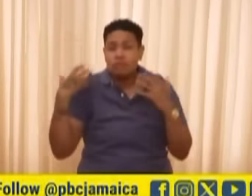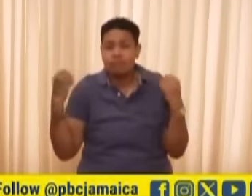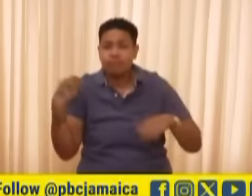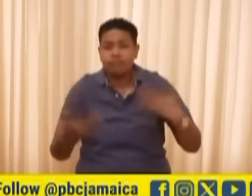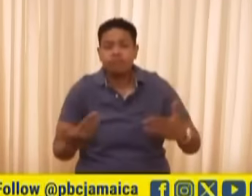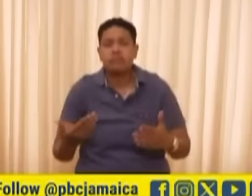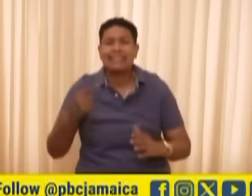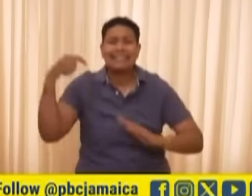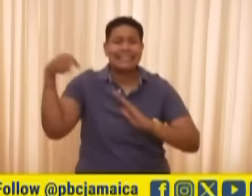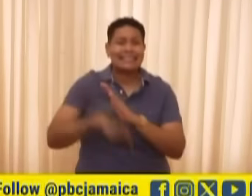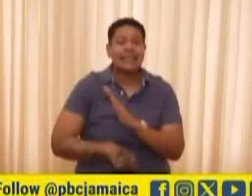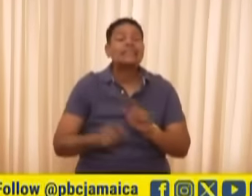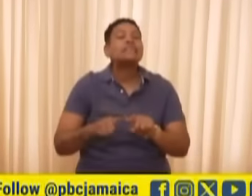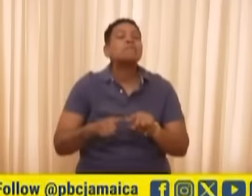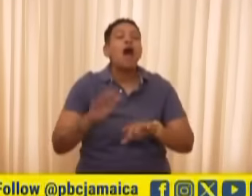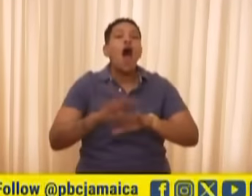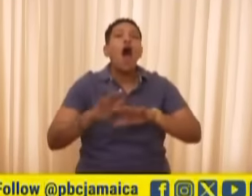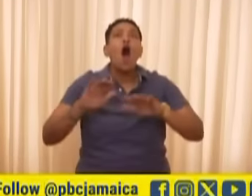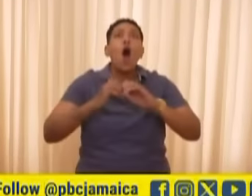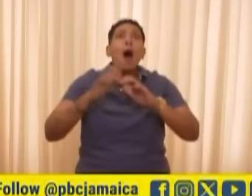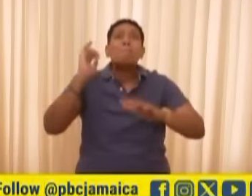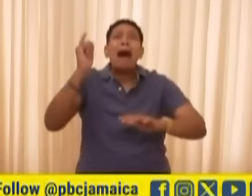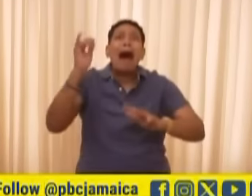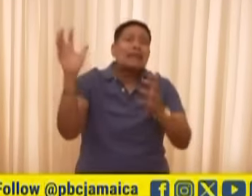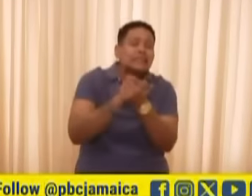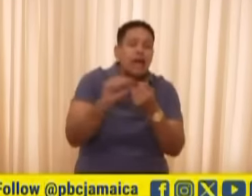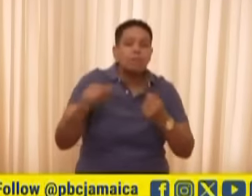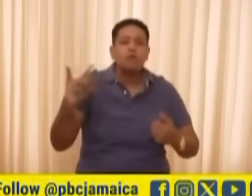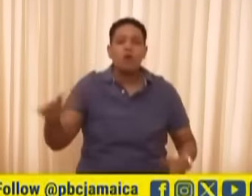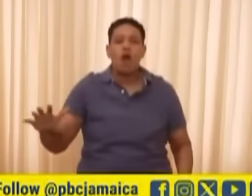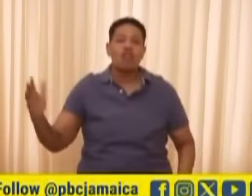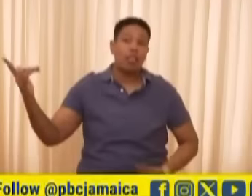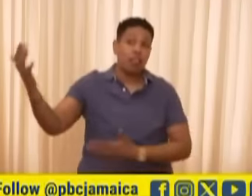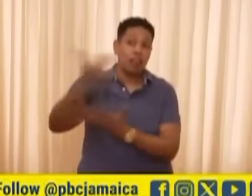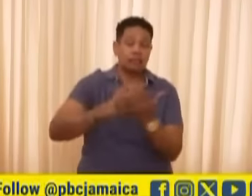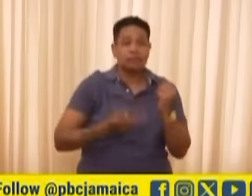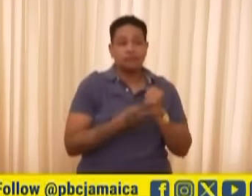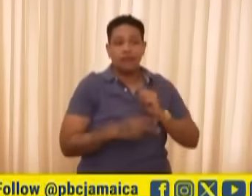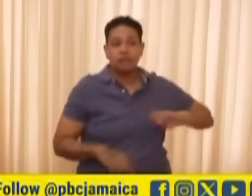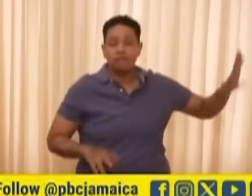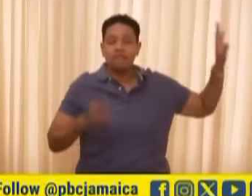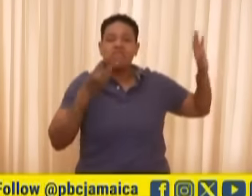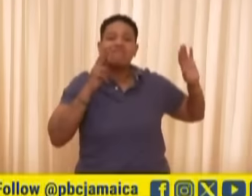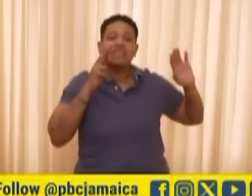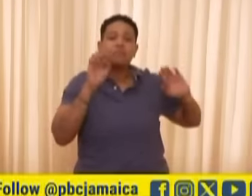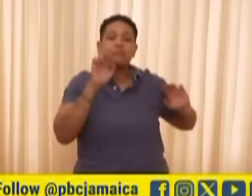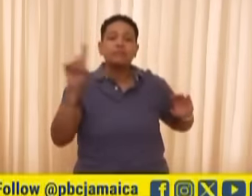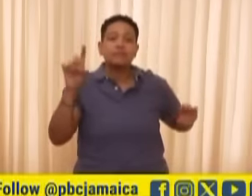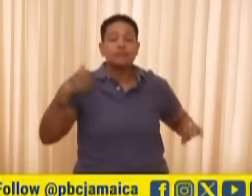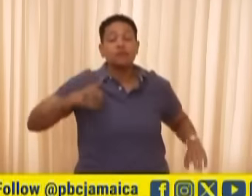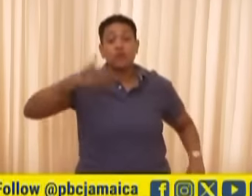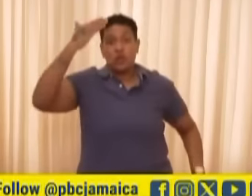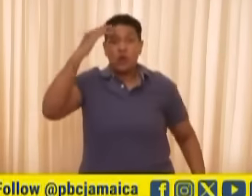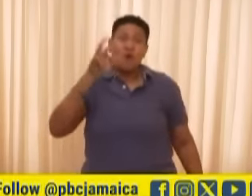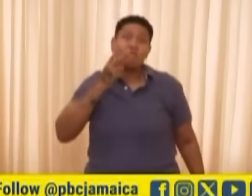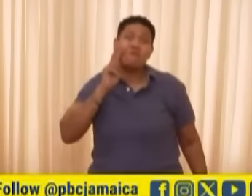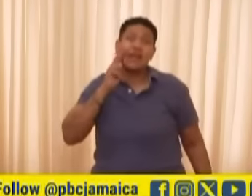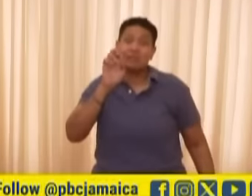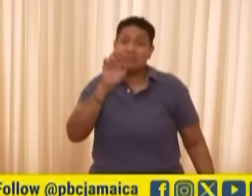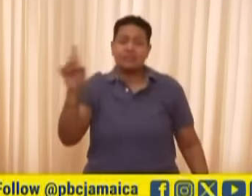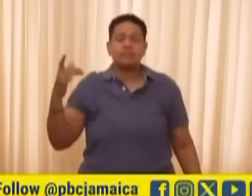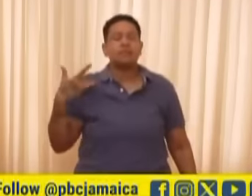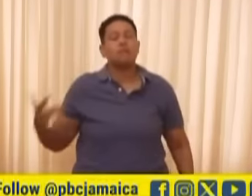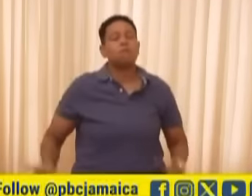already we have forward procured vegetable seeds because we do know that our vegetable crops are